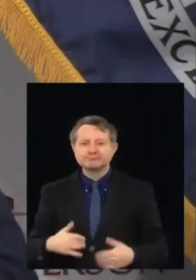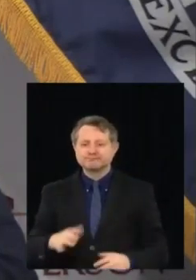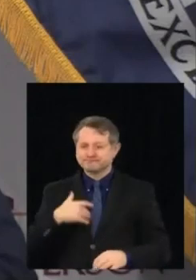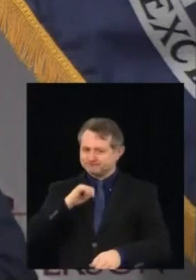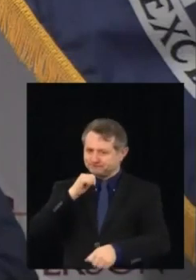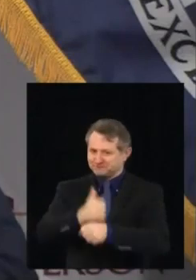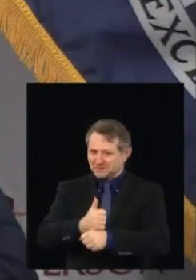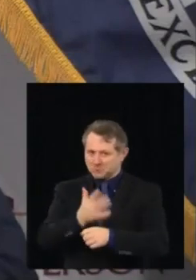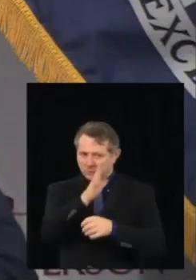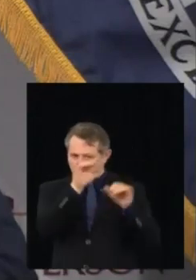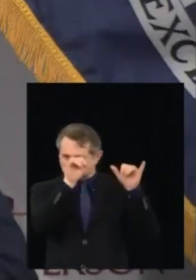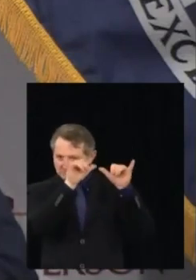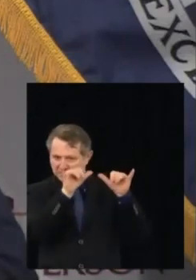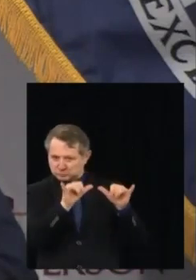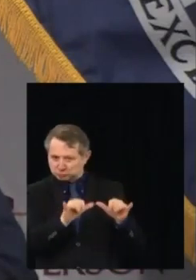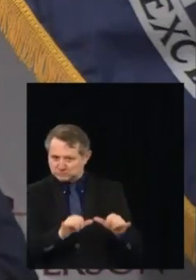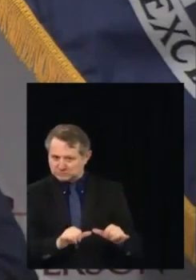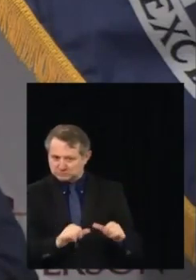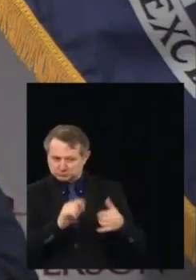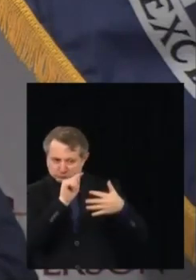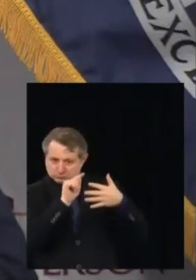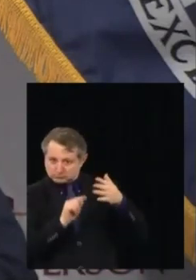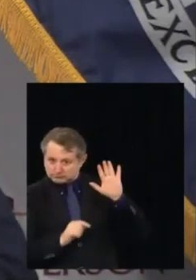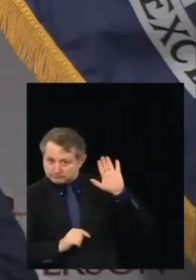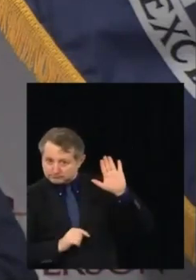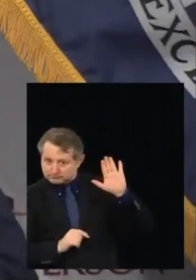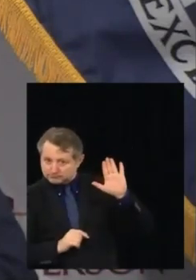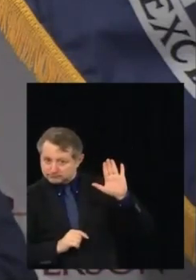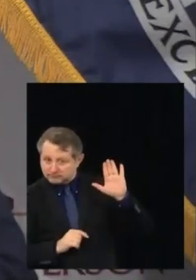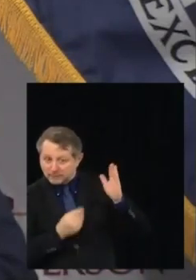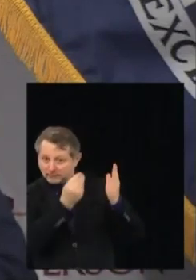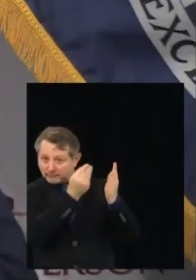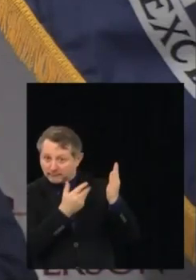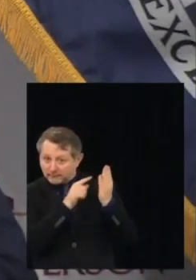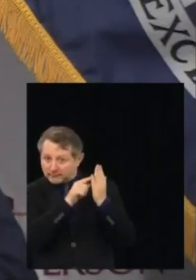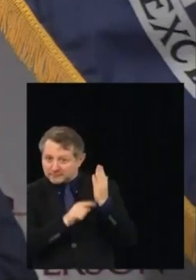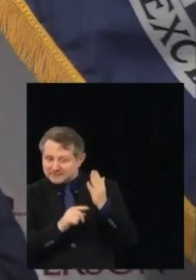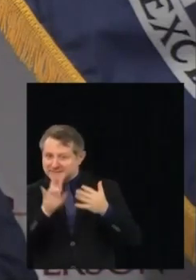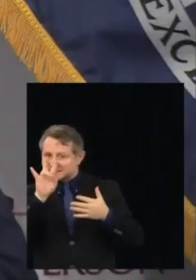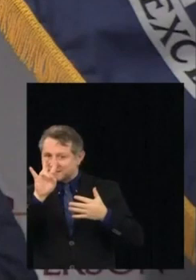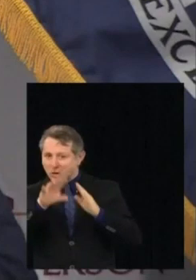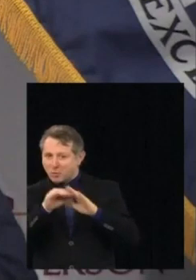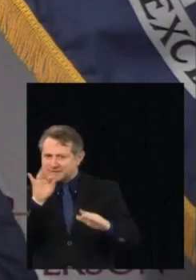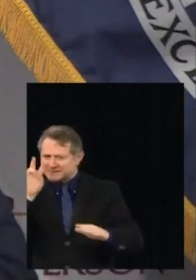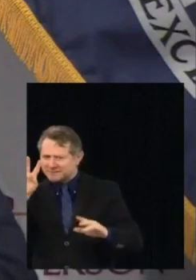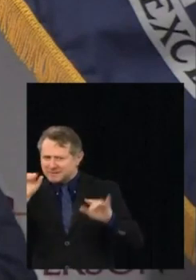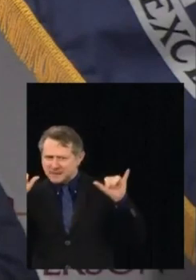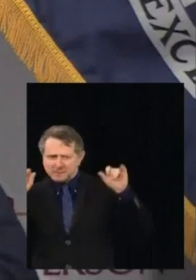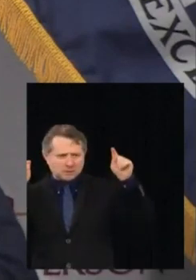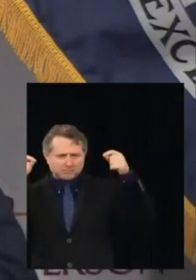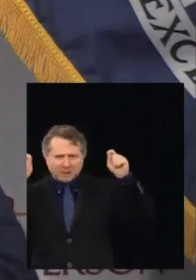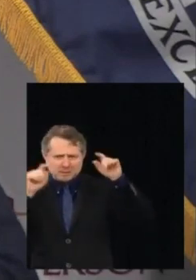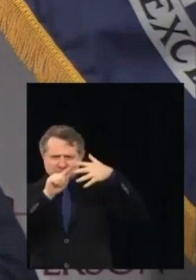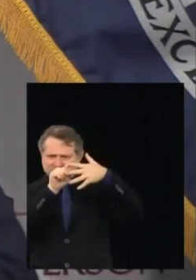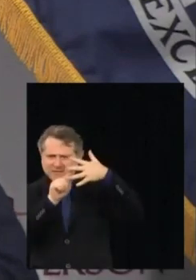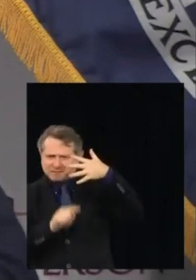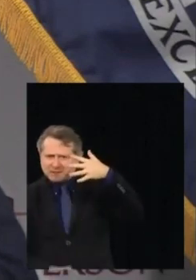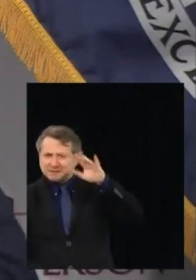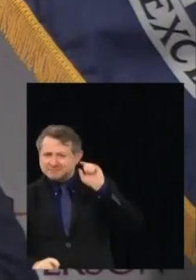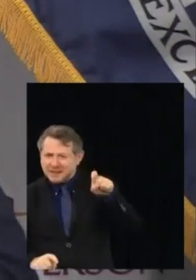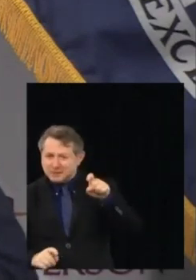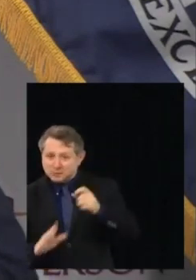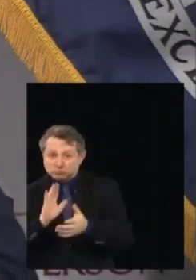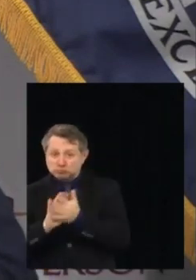We hit all the metrics. That's the 7 out of 7. But that doesn't mean, okay, we're done.